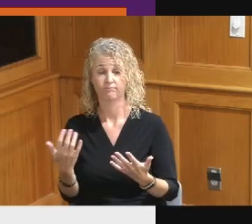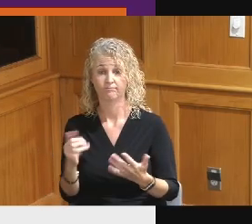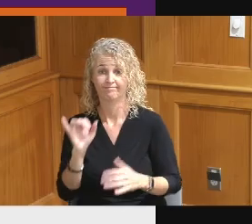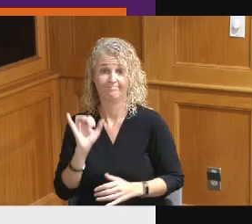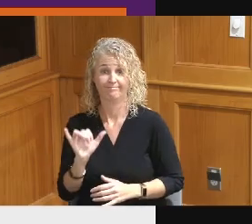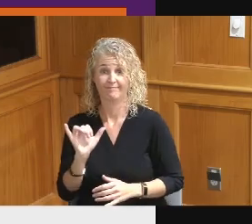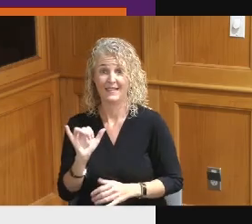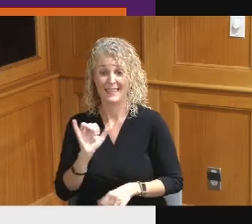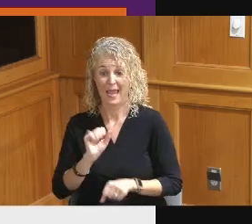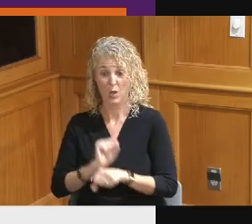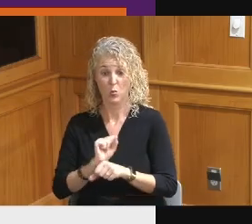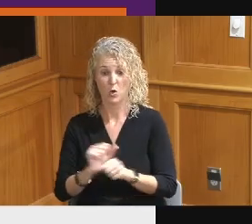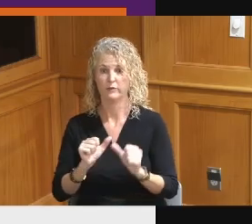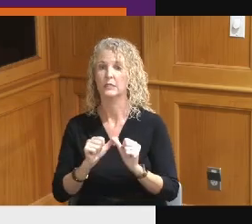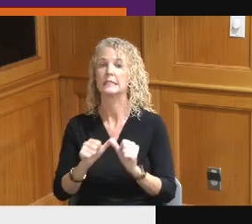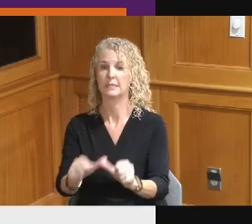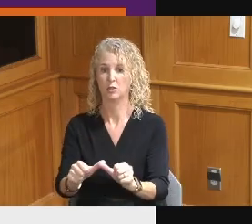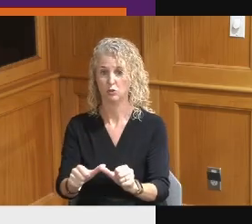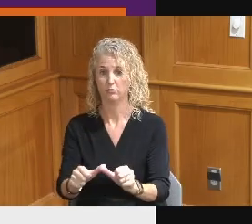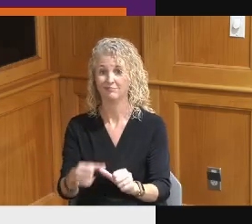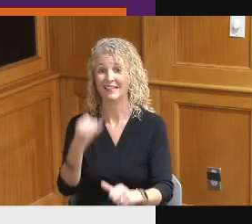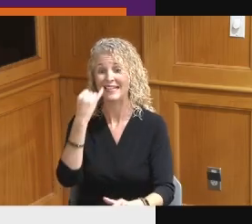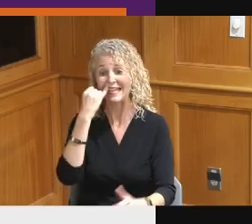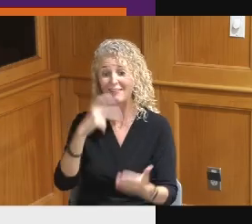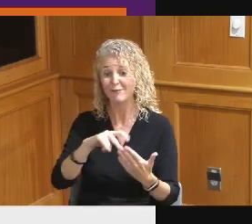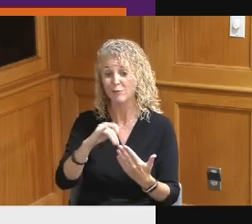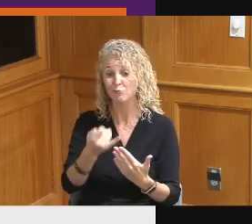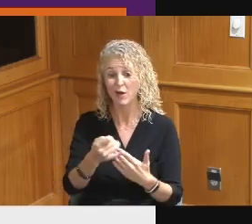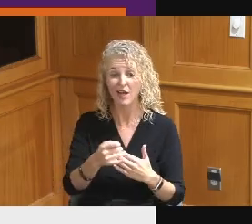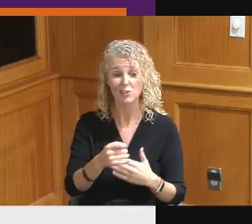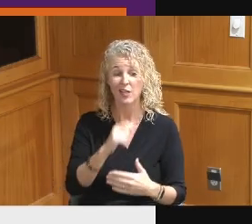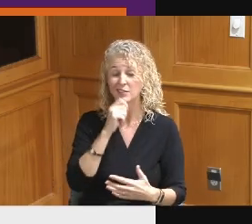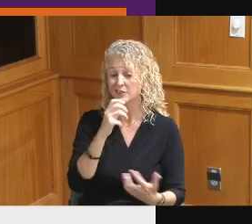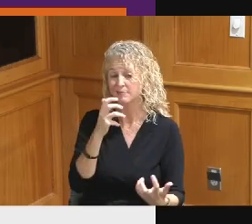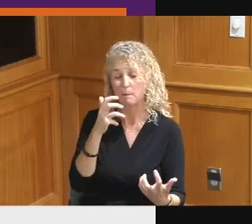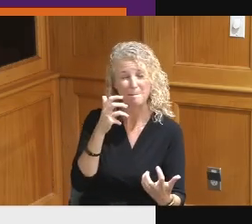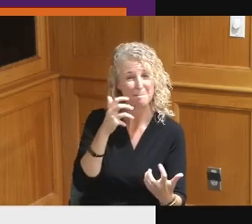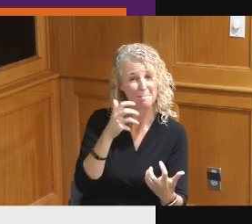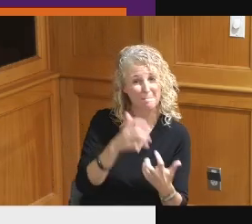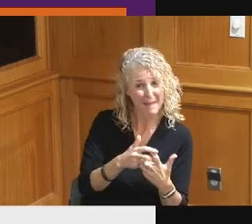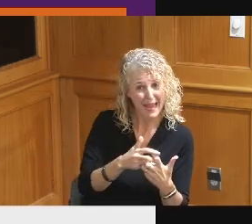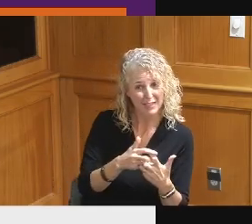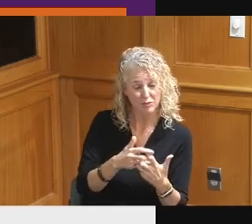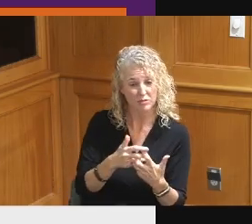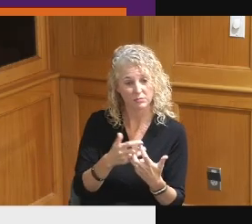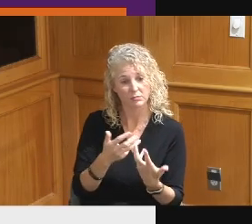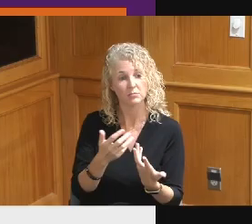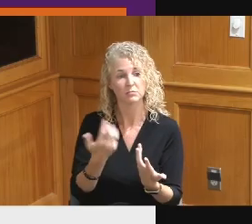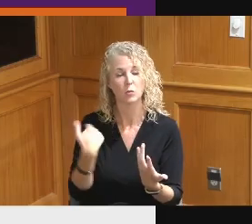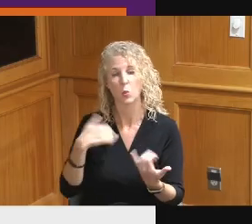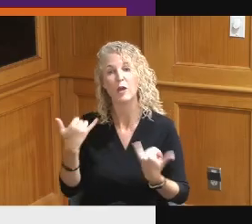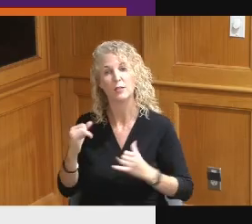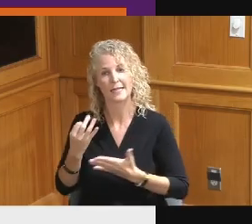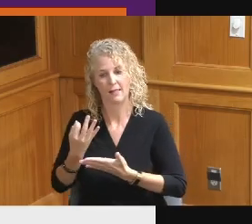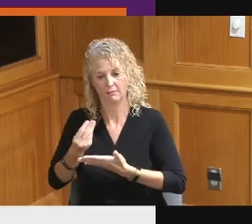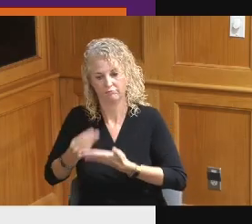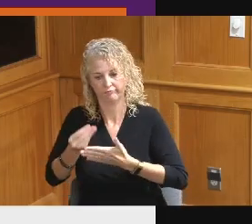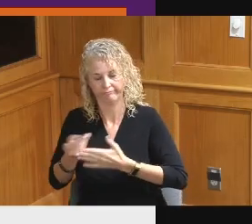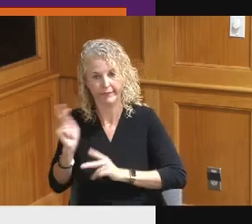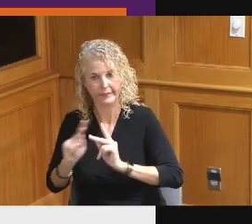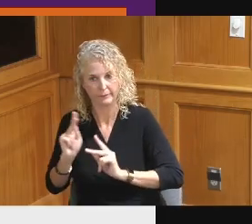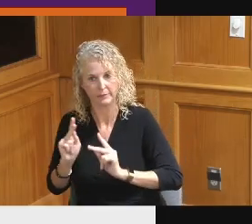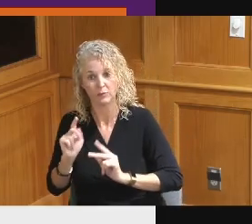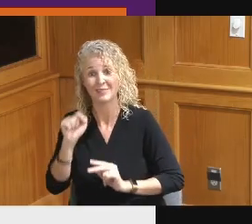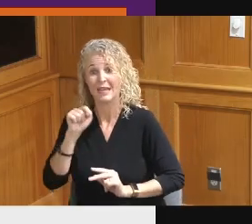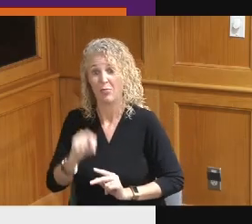That is work that's ongoing, and ultimately, if we can find a project that fits all the needs, that's the role we'll play. It's really important to say, in the